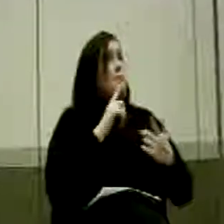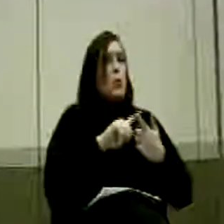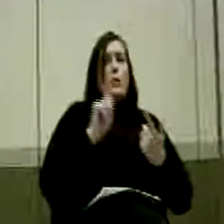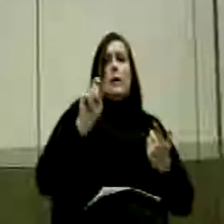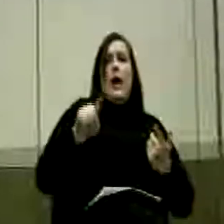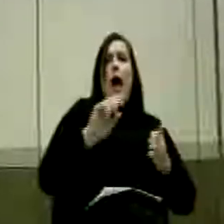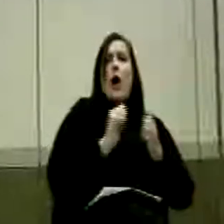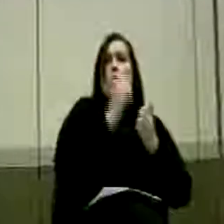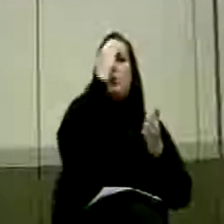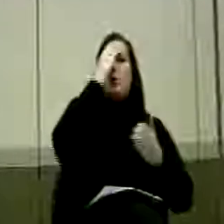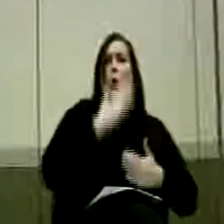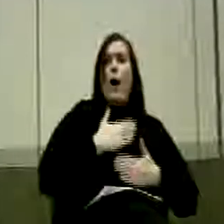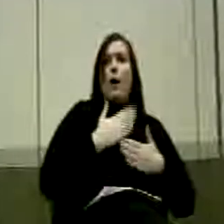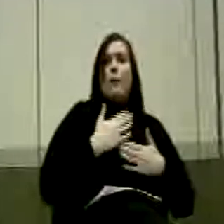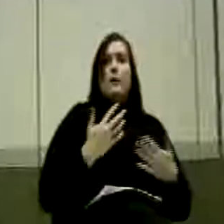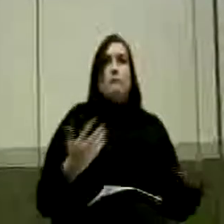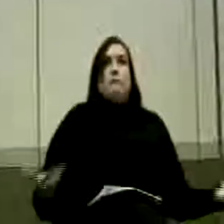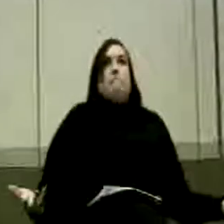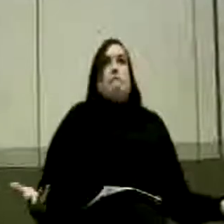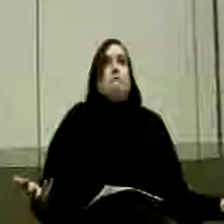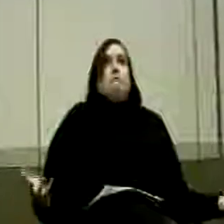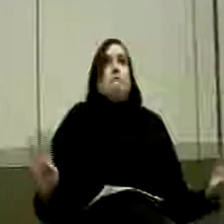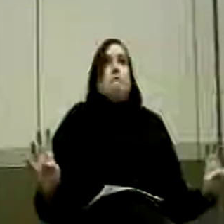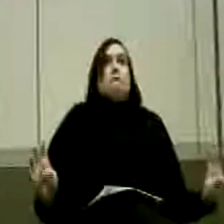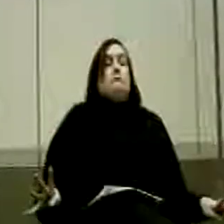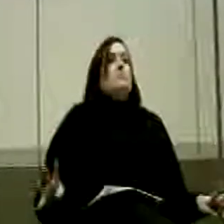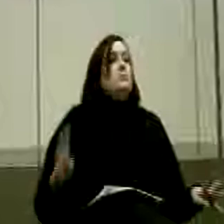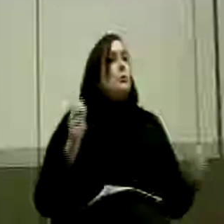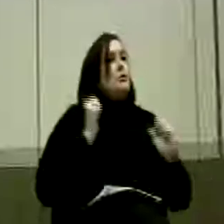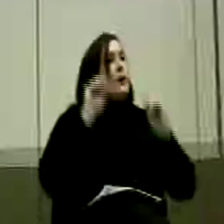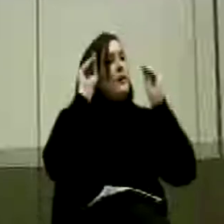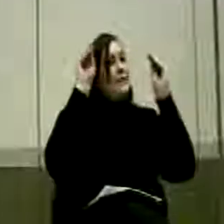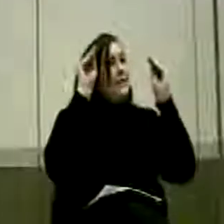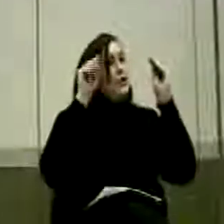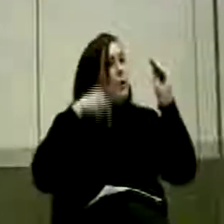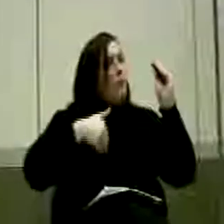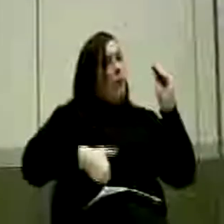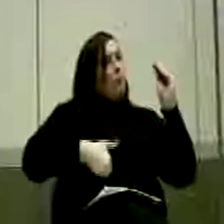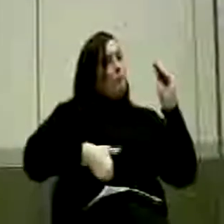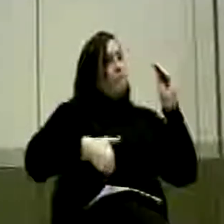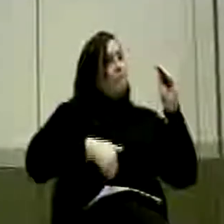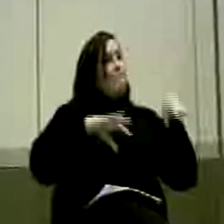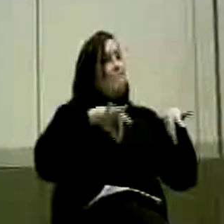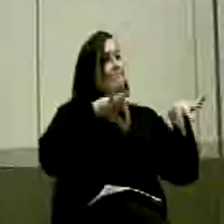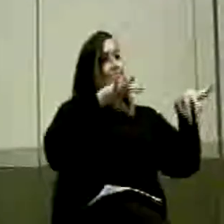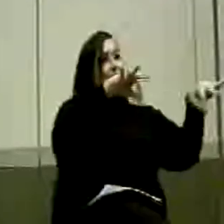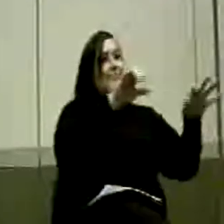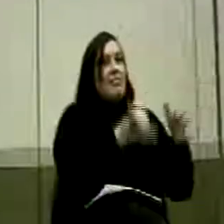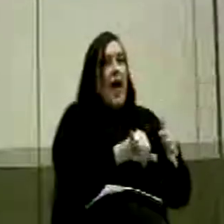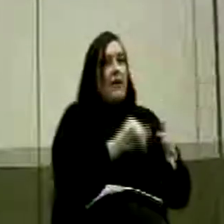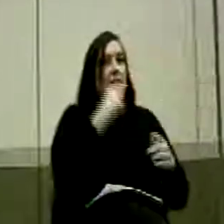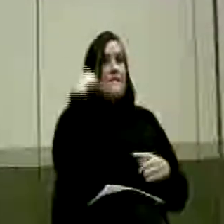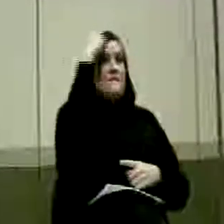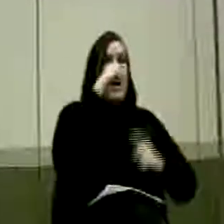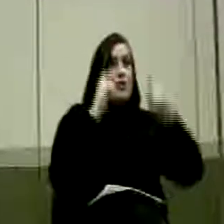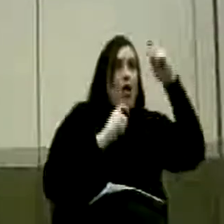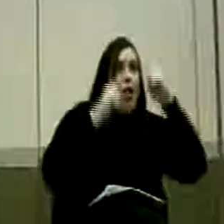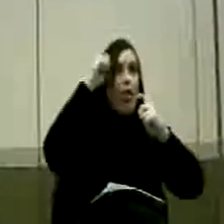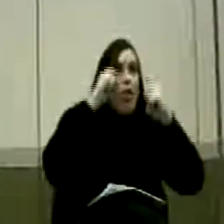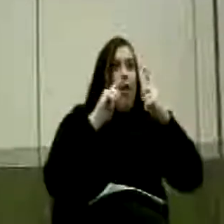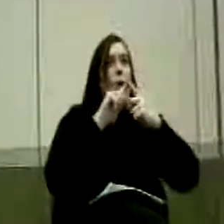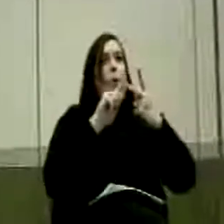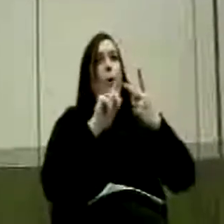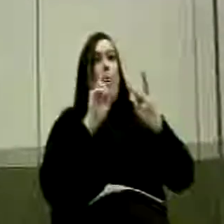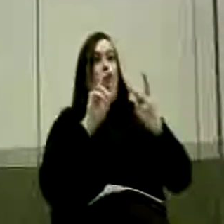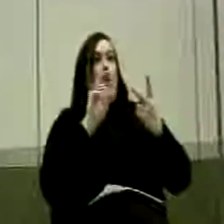them, how do you know? They have no clue. So we've been trying to teach them too to pick up on those facial expression cues just